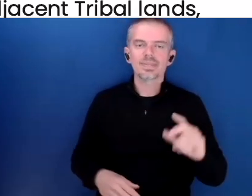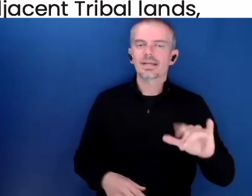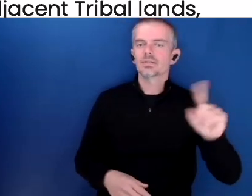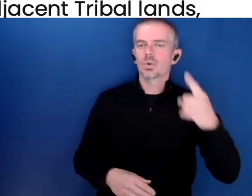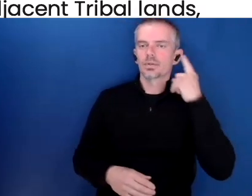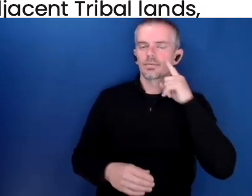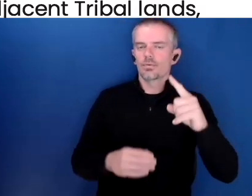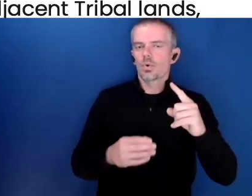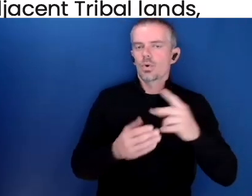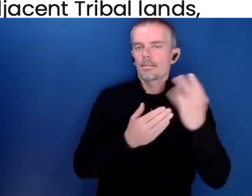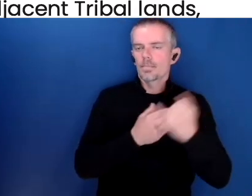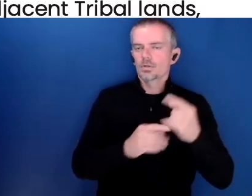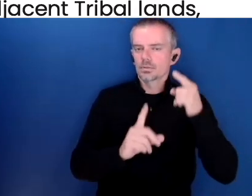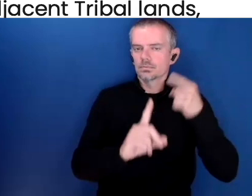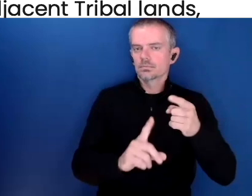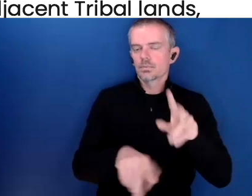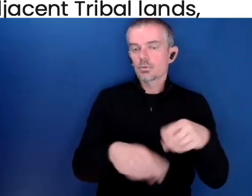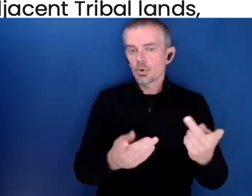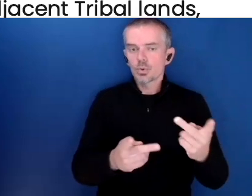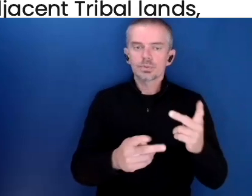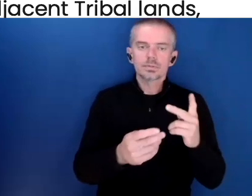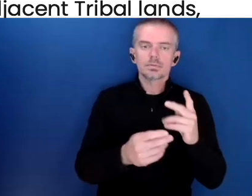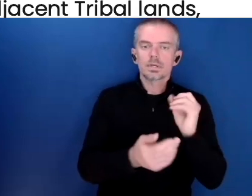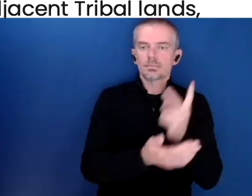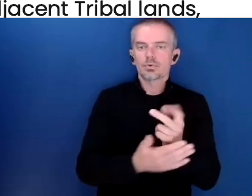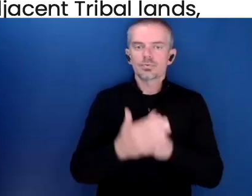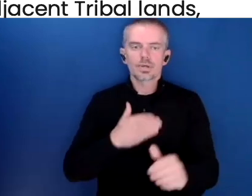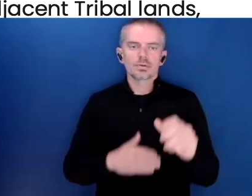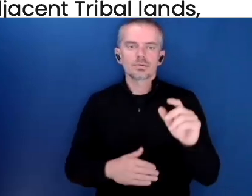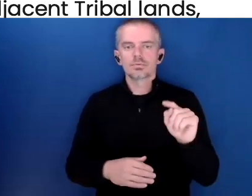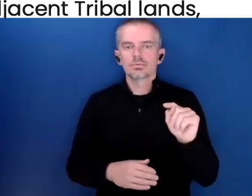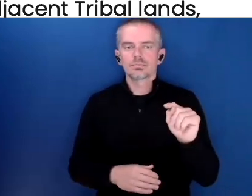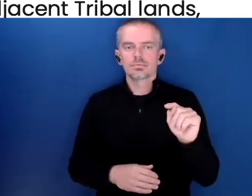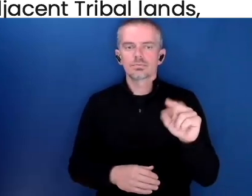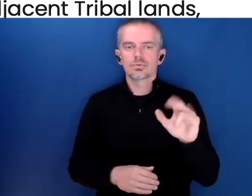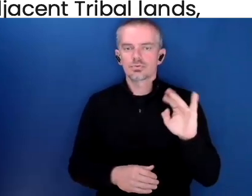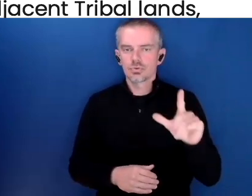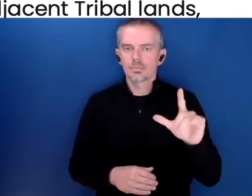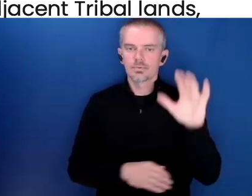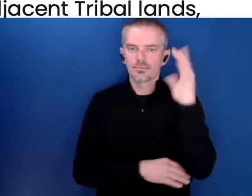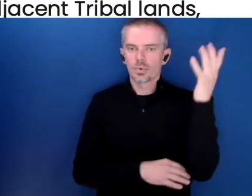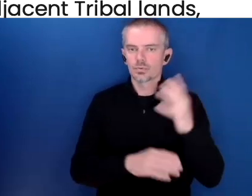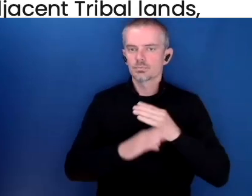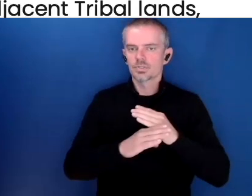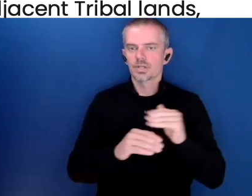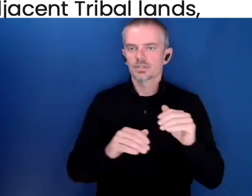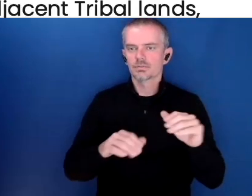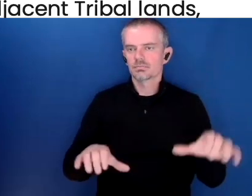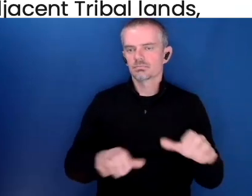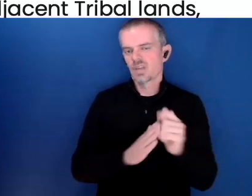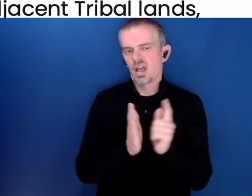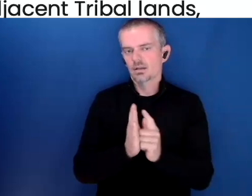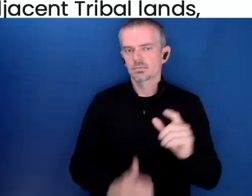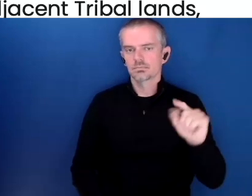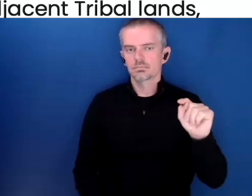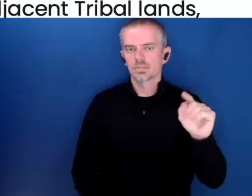connected to projects proposed and approved under the Tribal Forest Protection Act. The use of these authorities and agreement mechanisms is